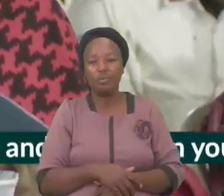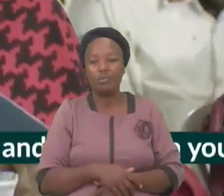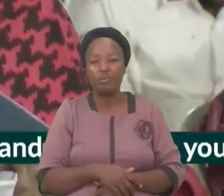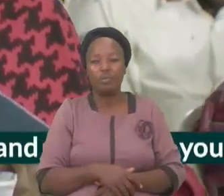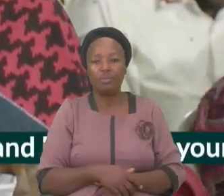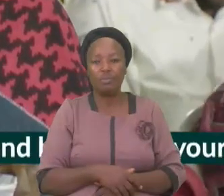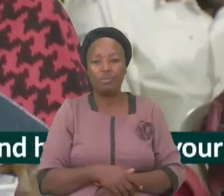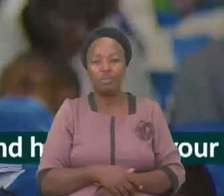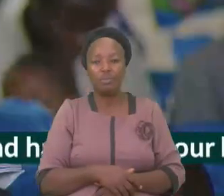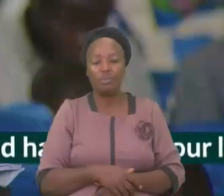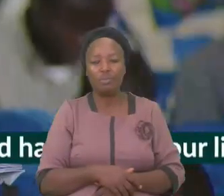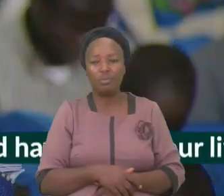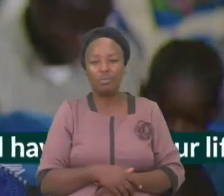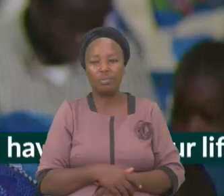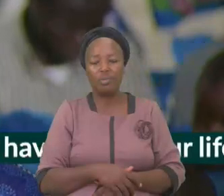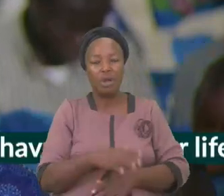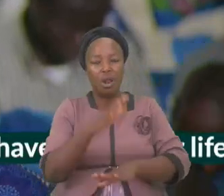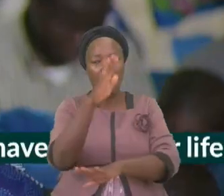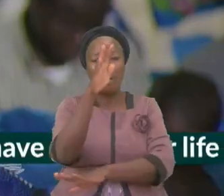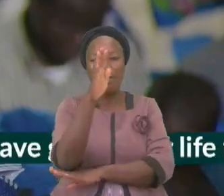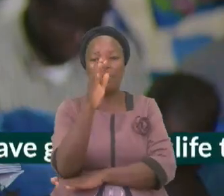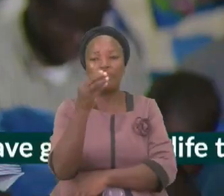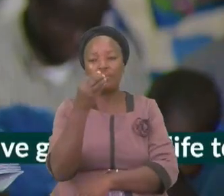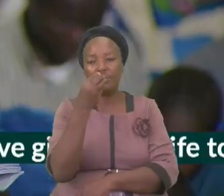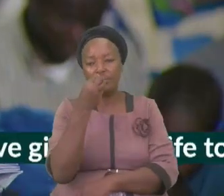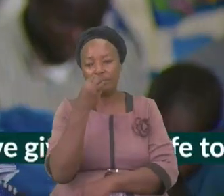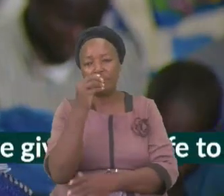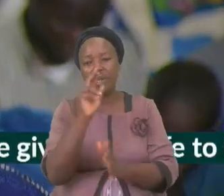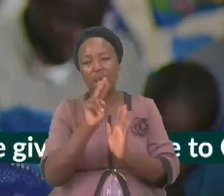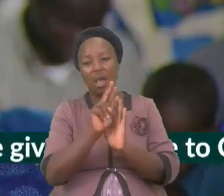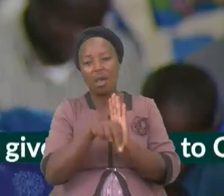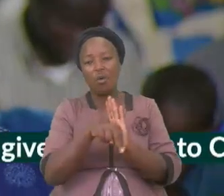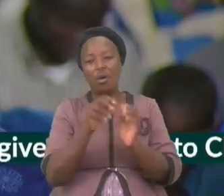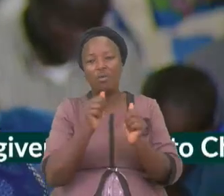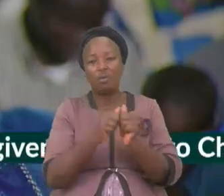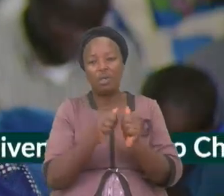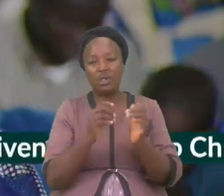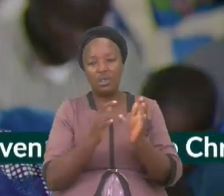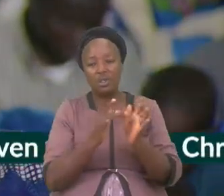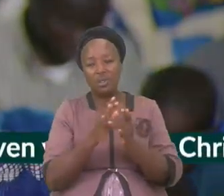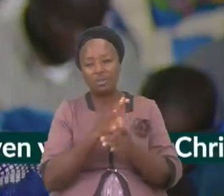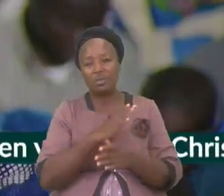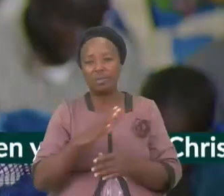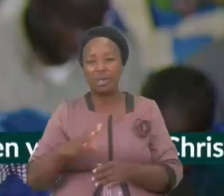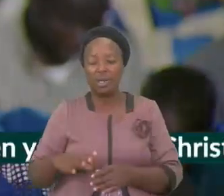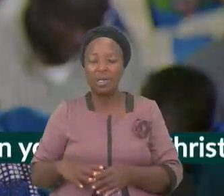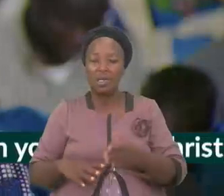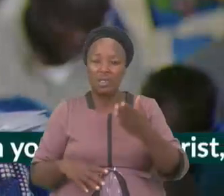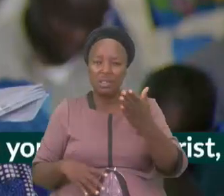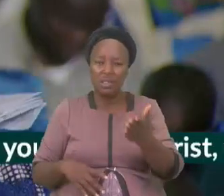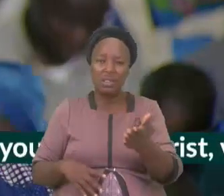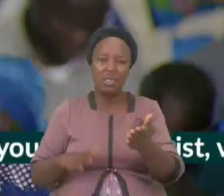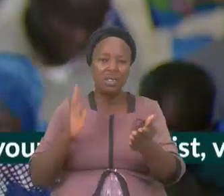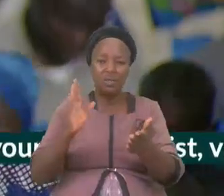Jesus Christ. There, you will be greatly assisted. You will be mightily